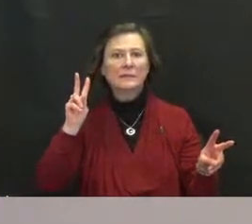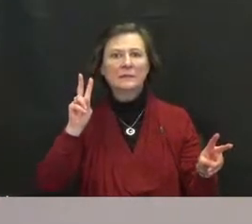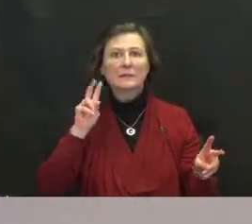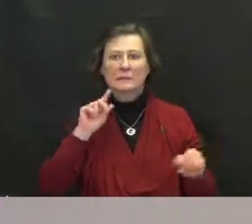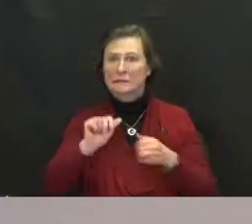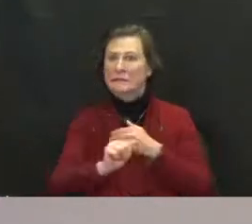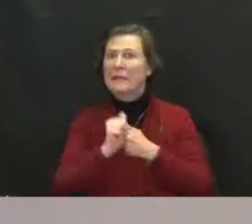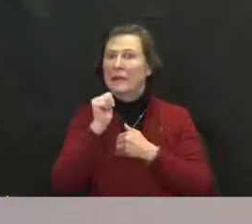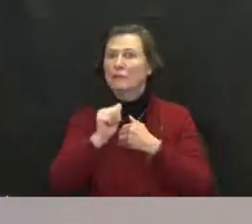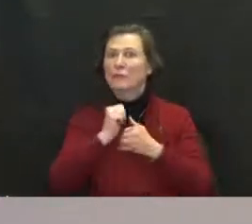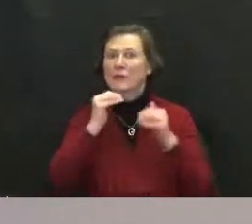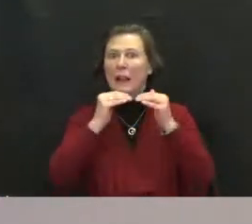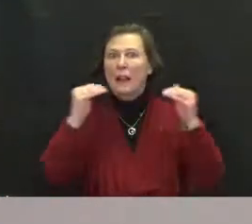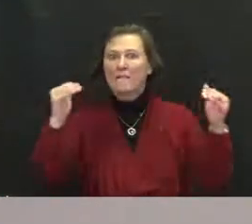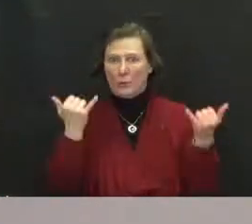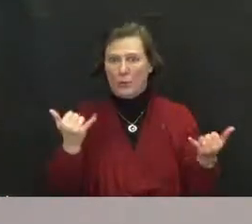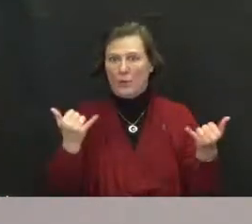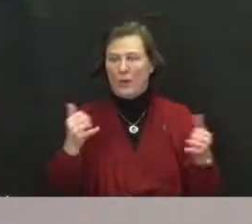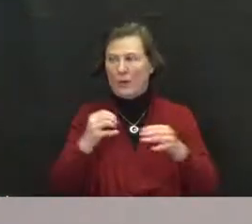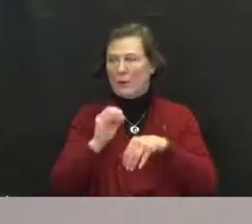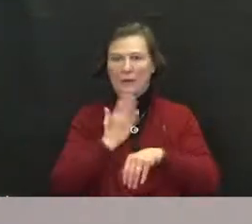dangerous levels in our nation.